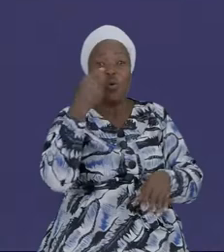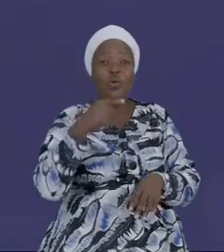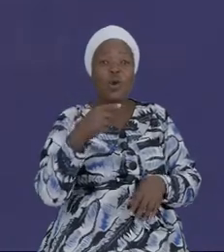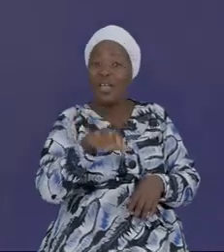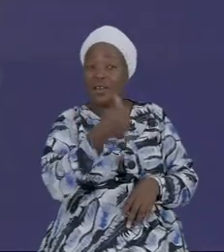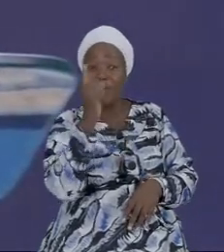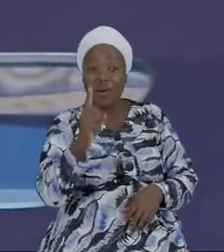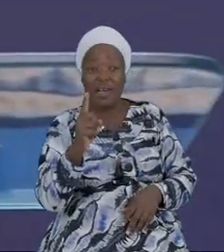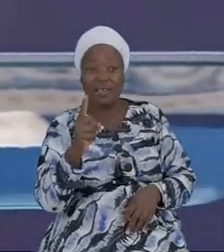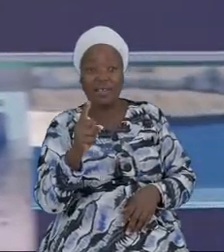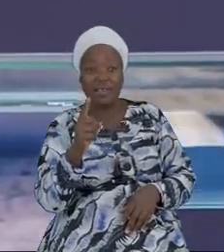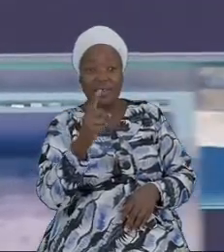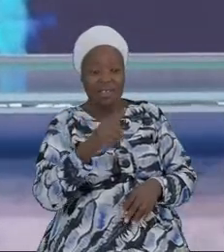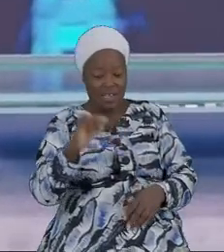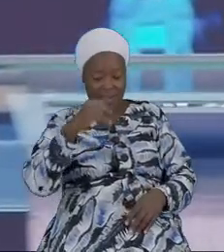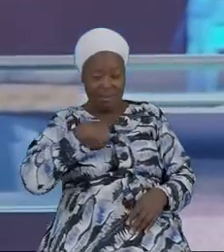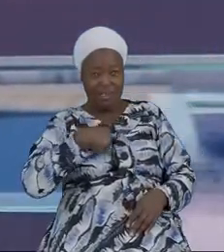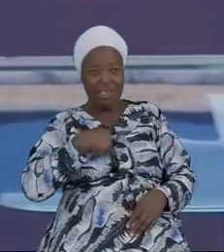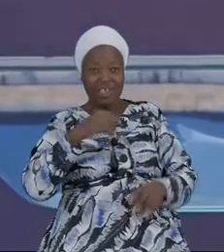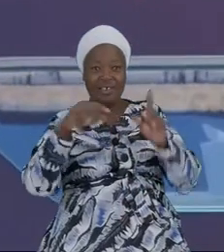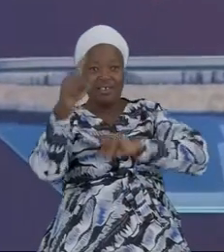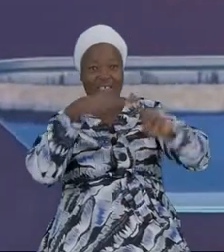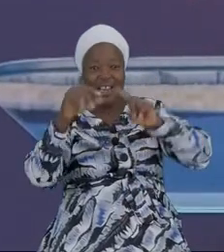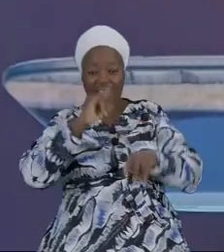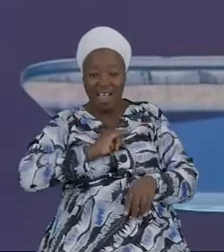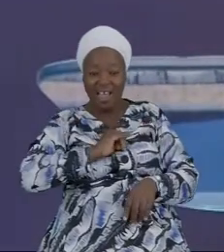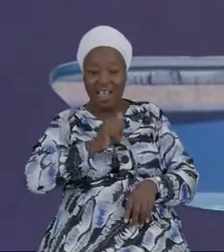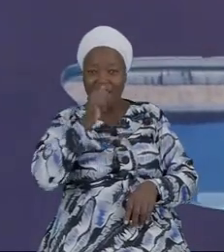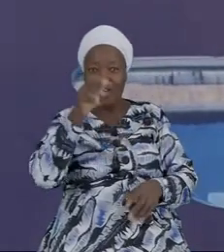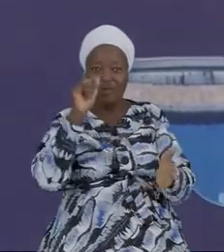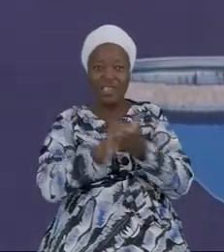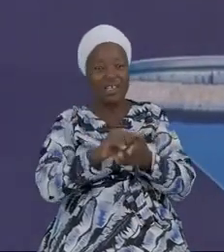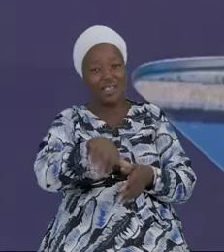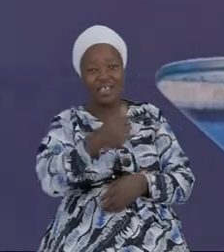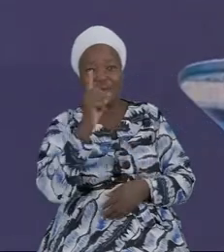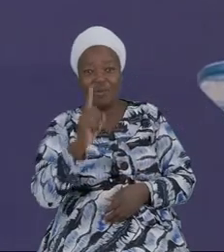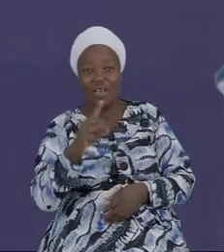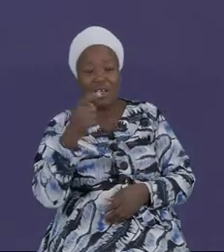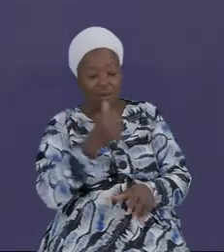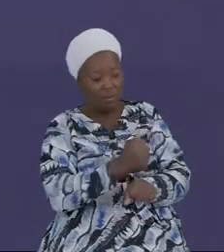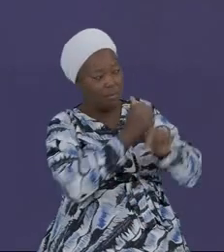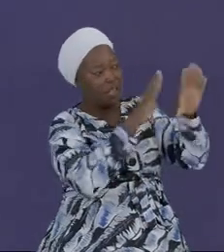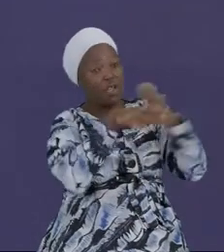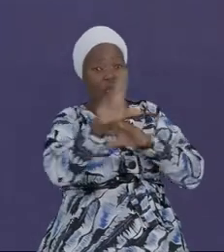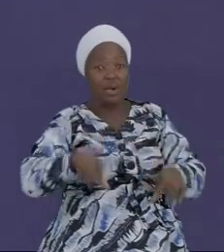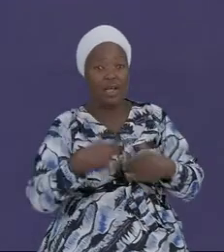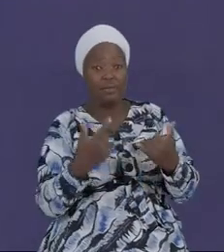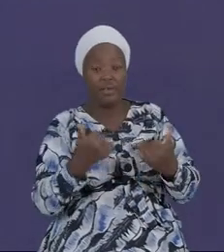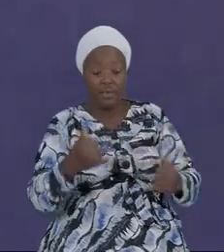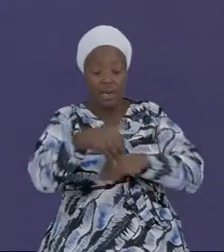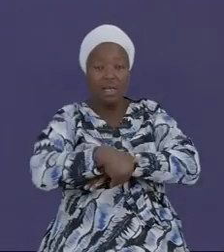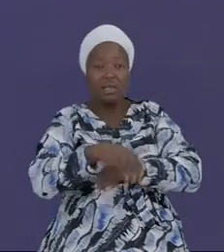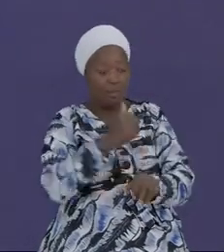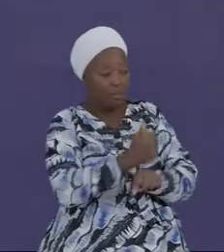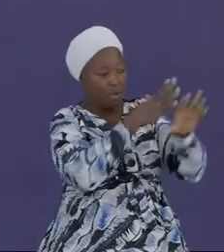whosoever, I am that whosoever. The mountain in your life tonight, mountain